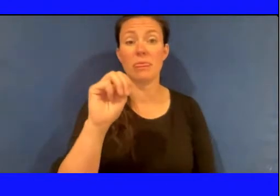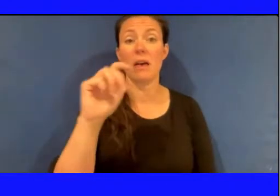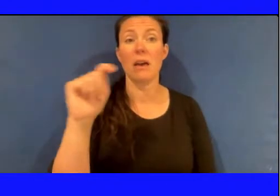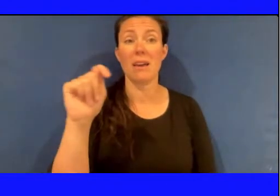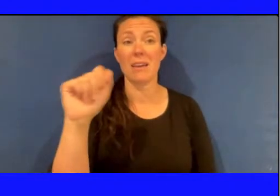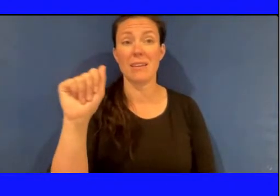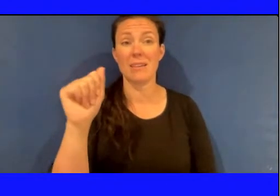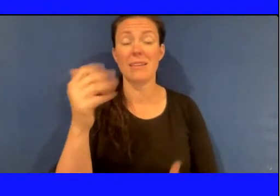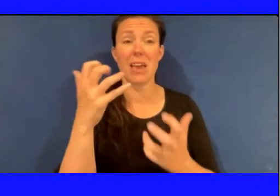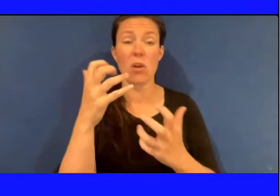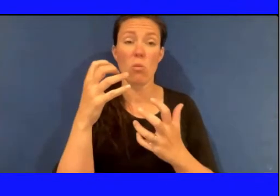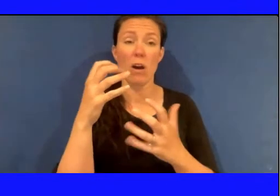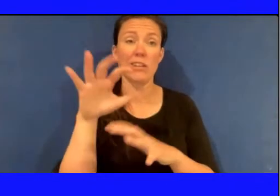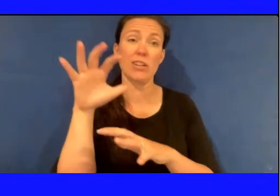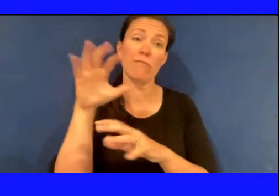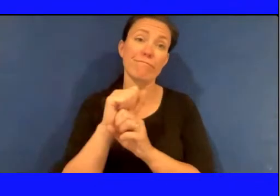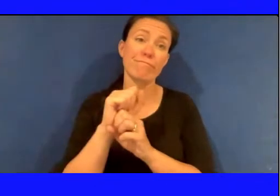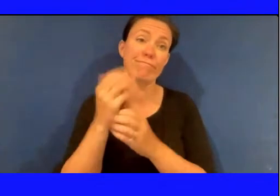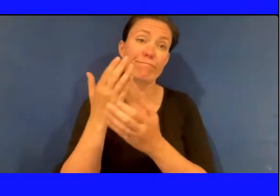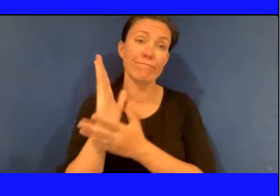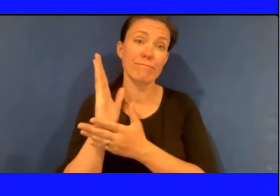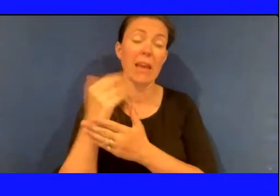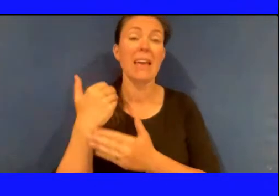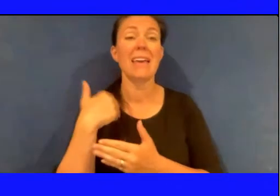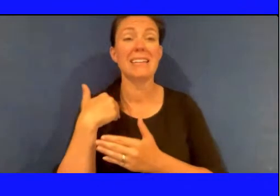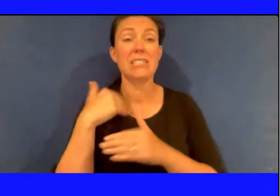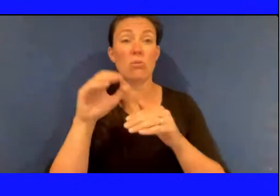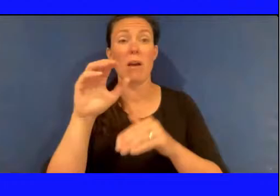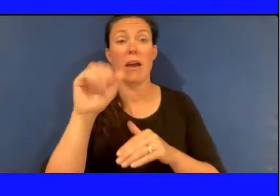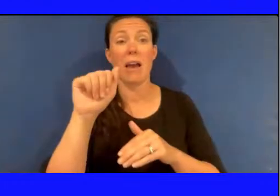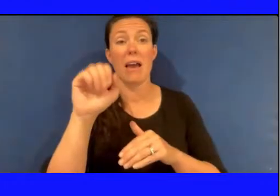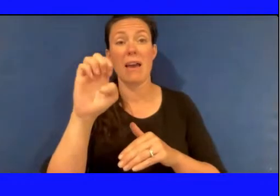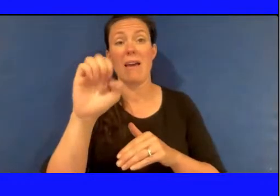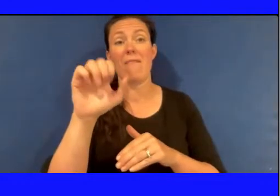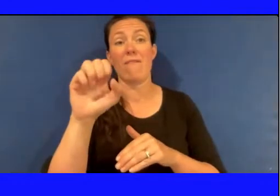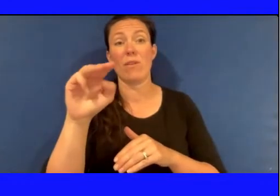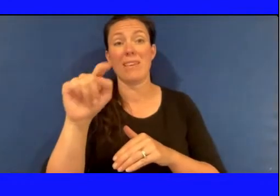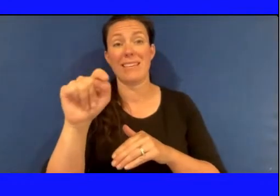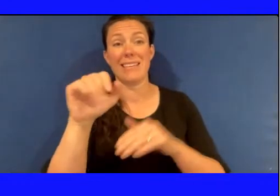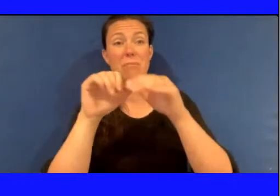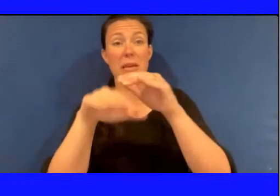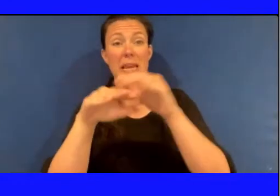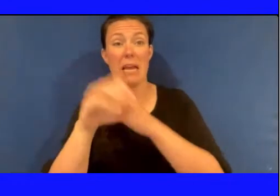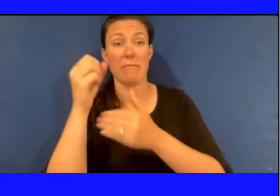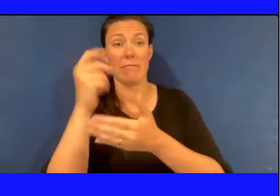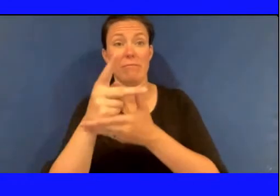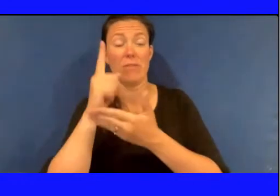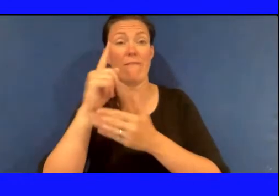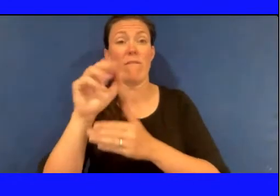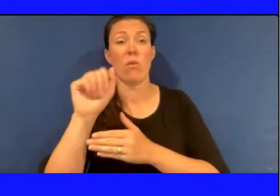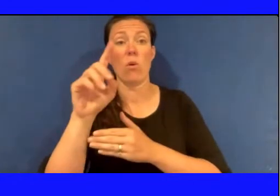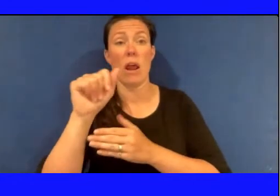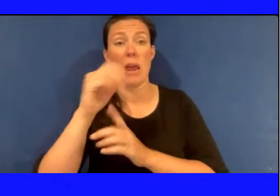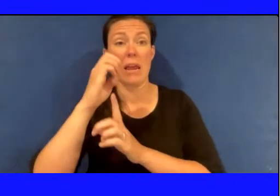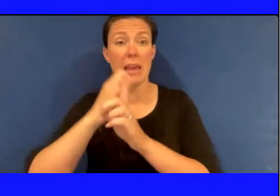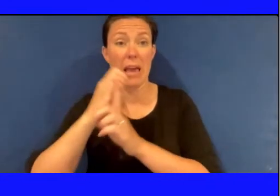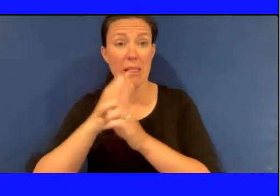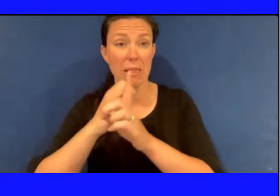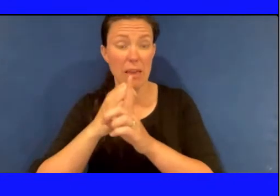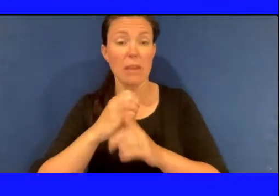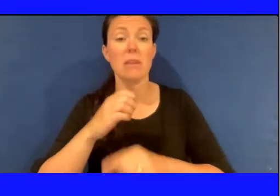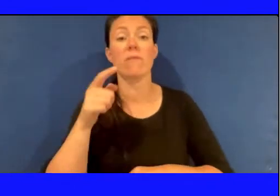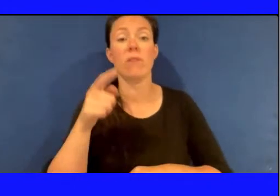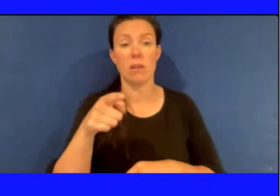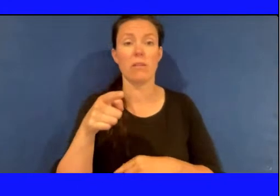reserve the right to have an easement here for an MTA ADA accessible elevator and stairs. Well, MTA